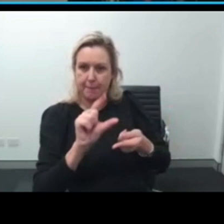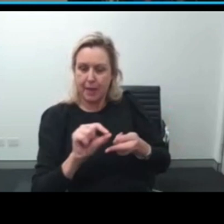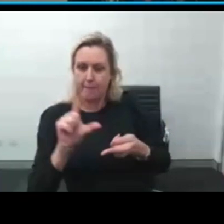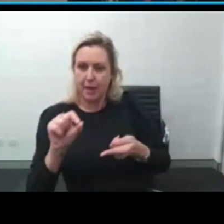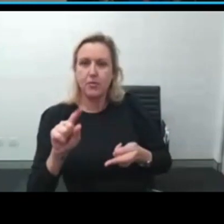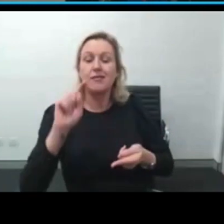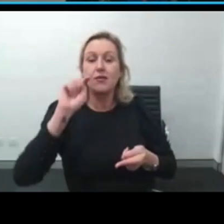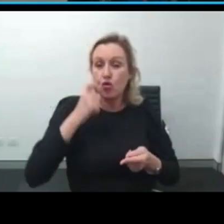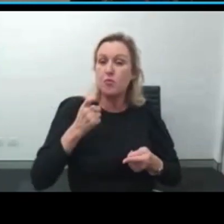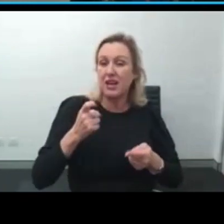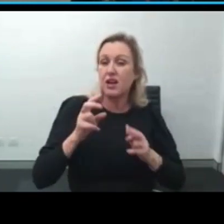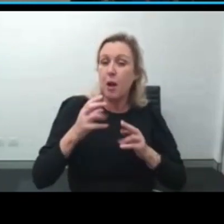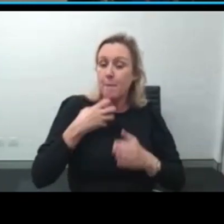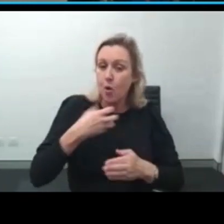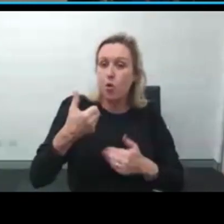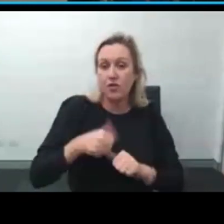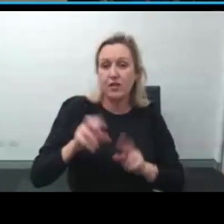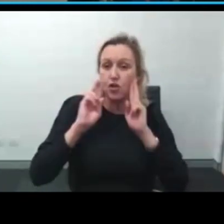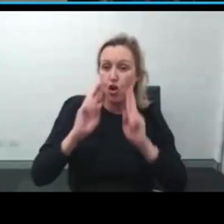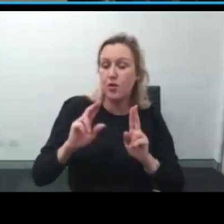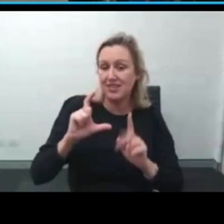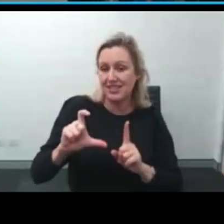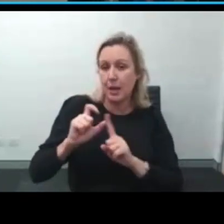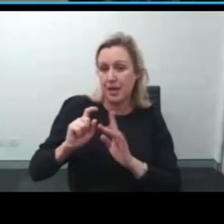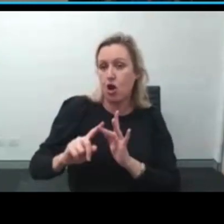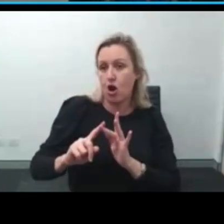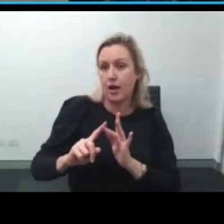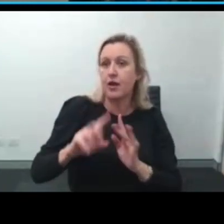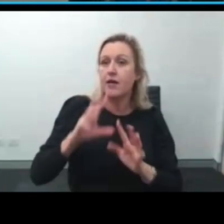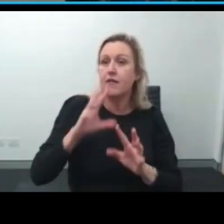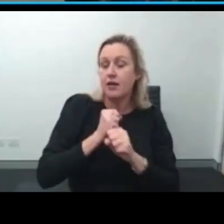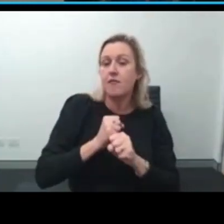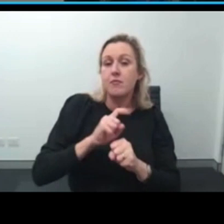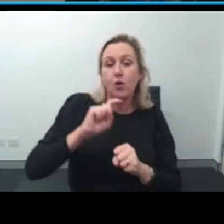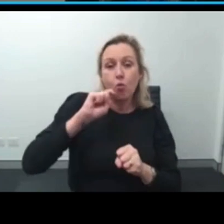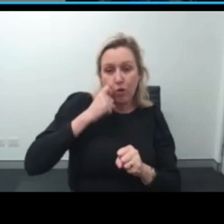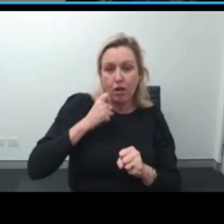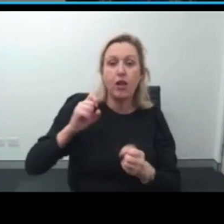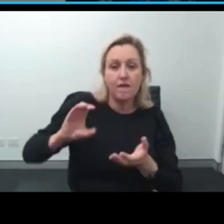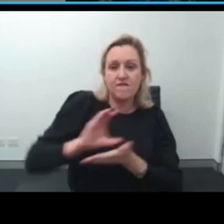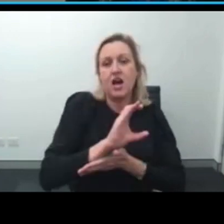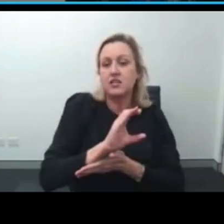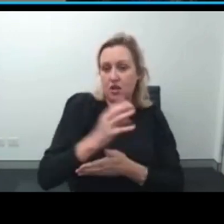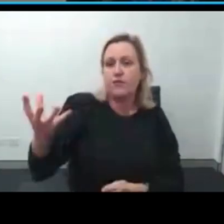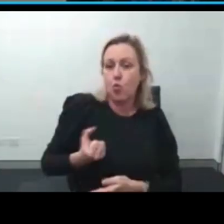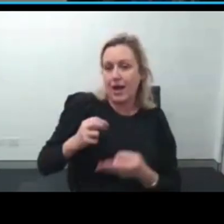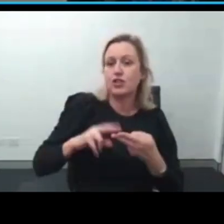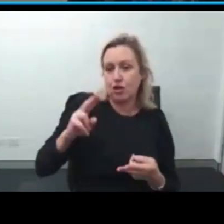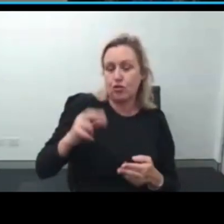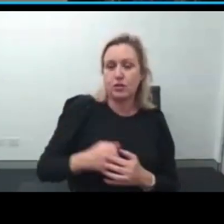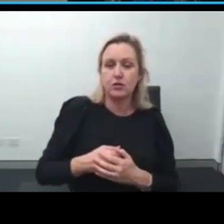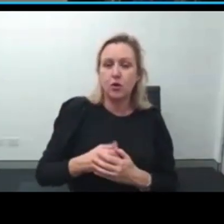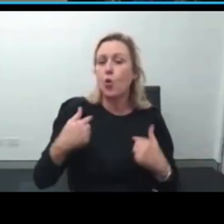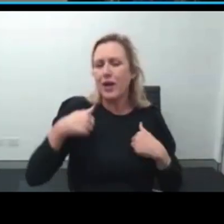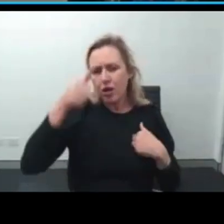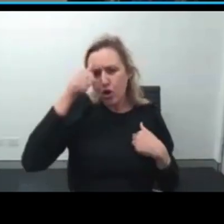increase for indexation. The government is funding the wage increase. We are aware that there are a small